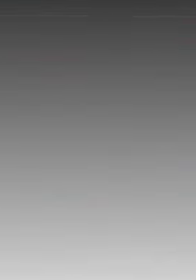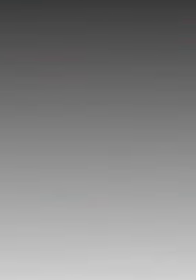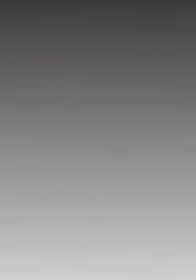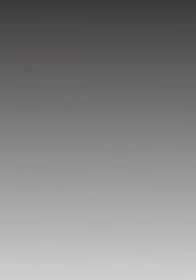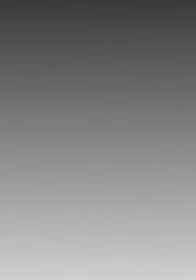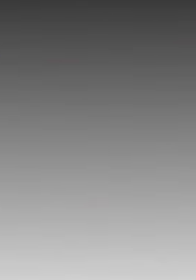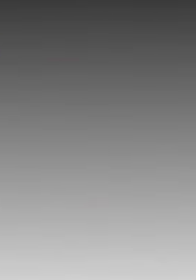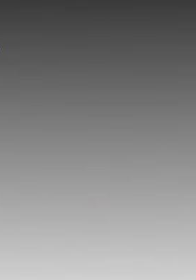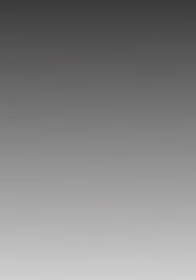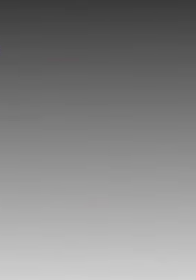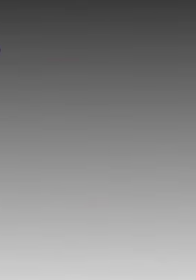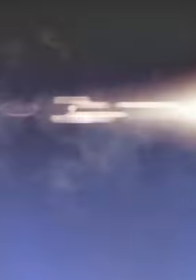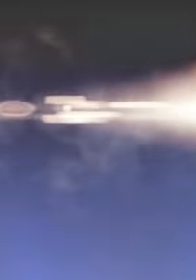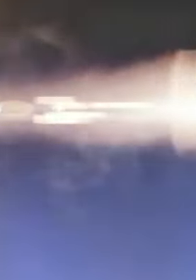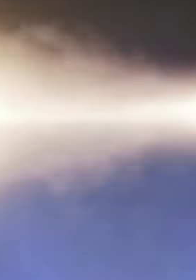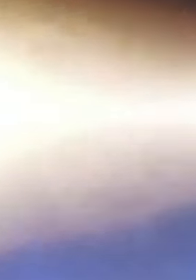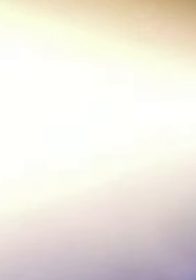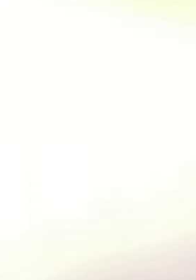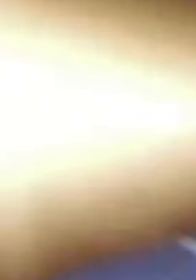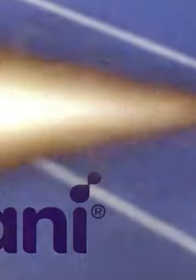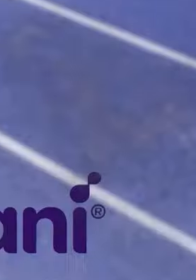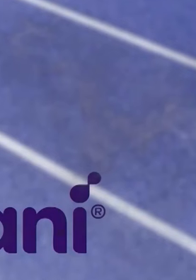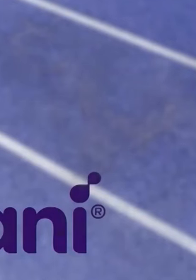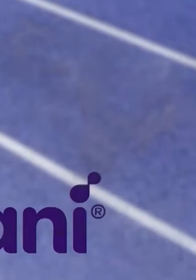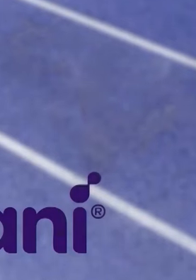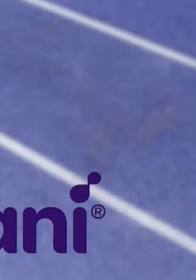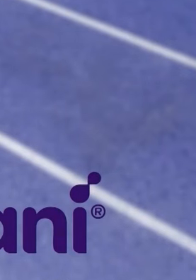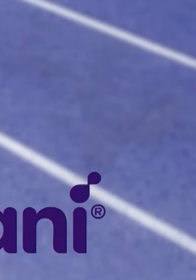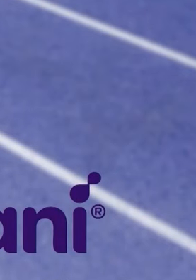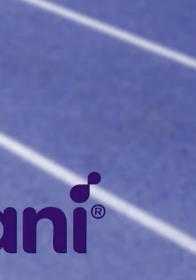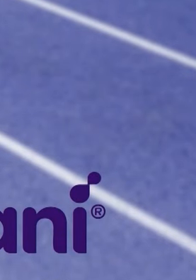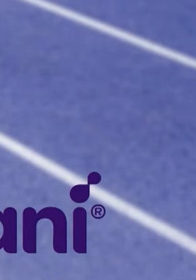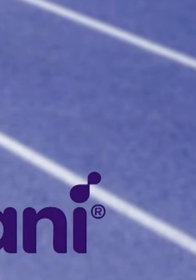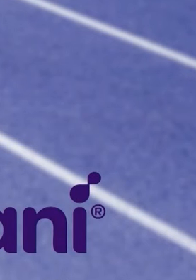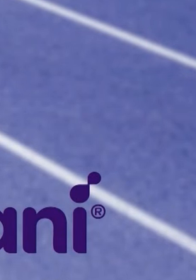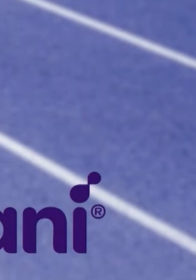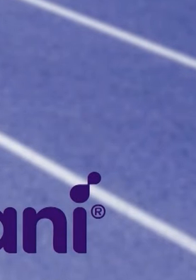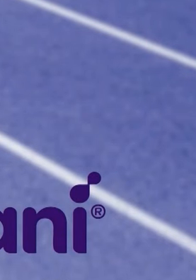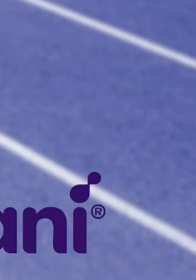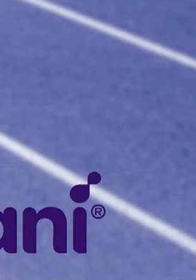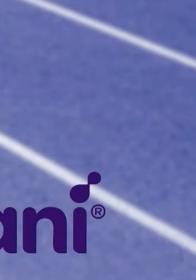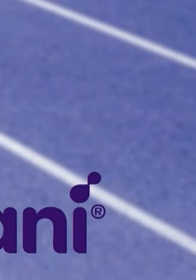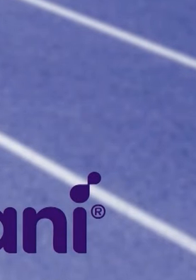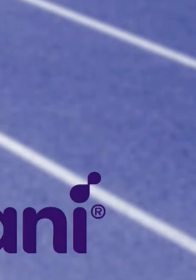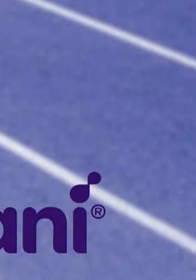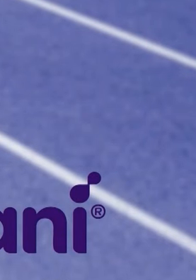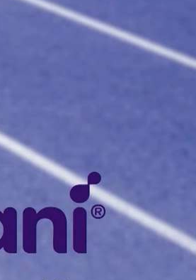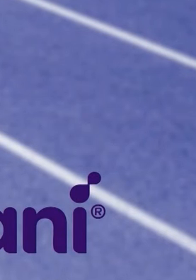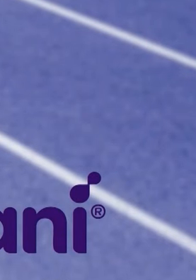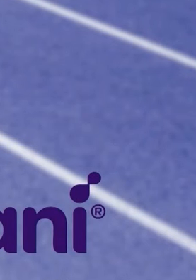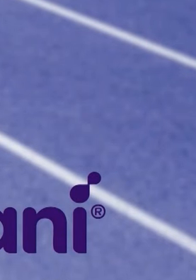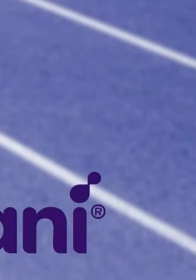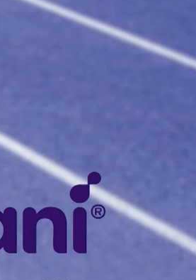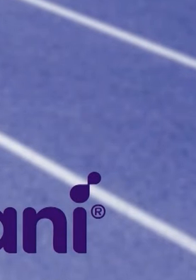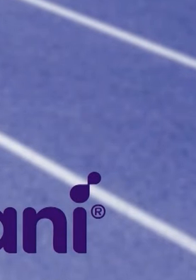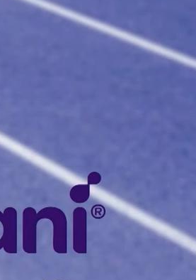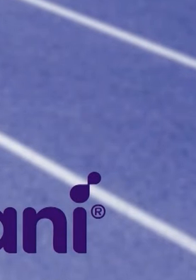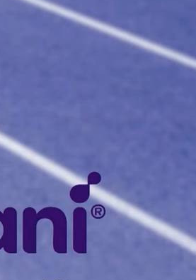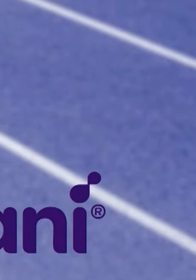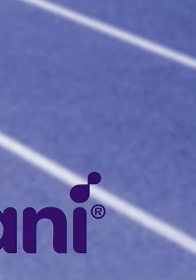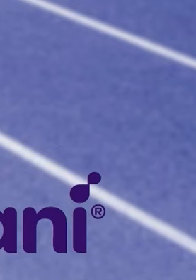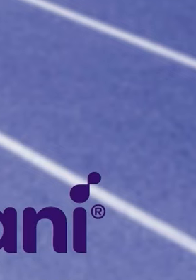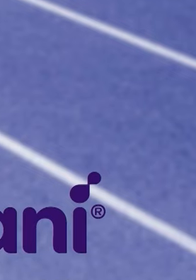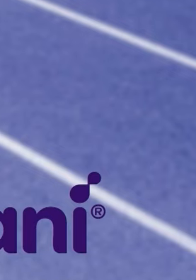Dasani BSAC Championships. Sponsored by Powerade, Pause is Power, and Dasani, the first, Dasani after.